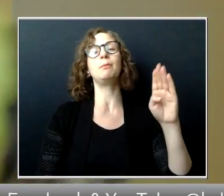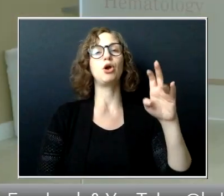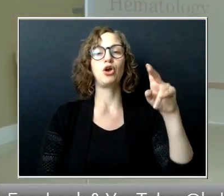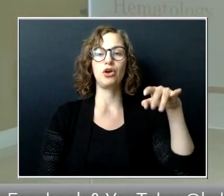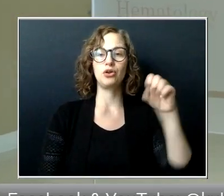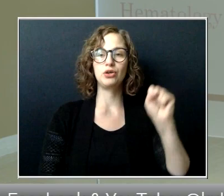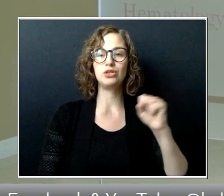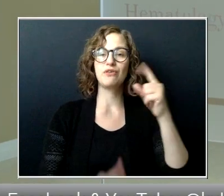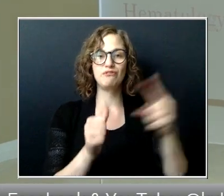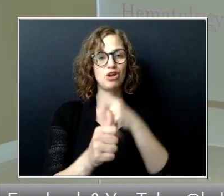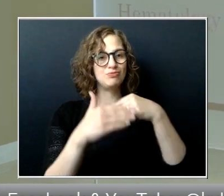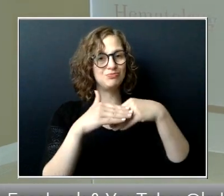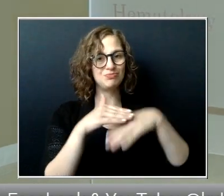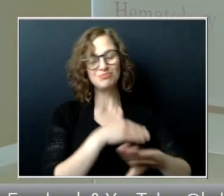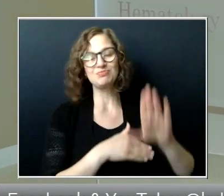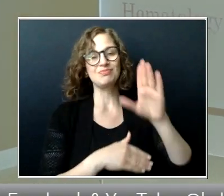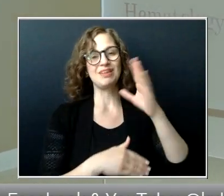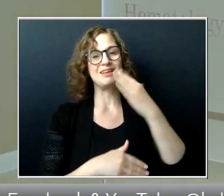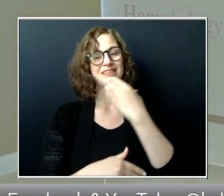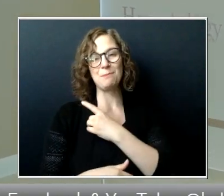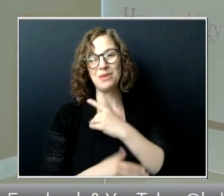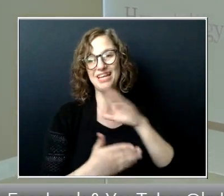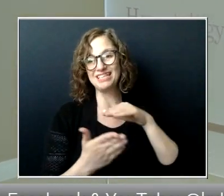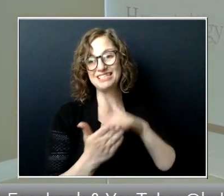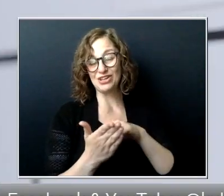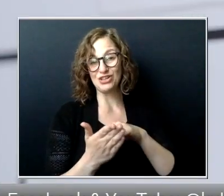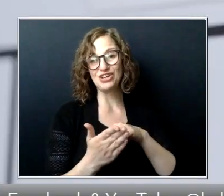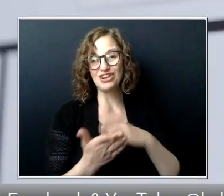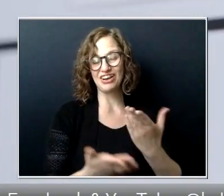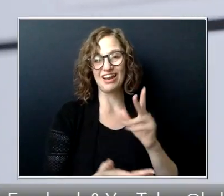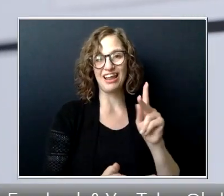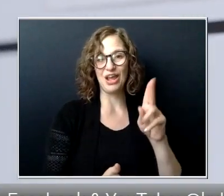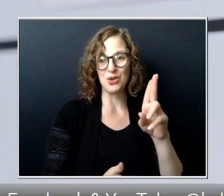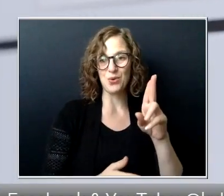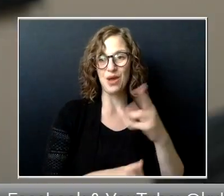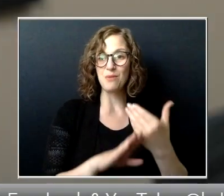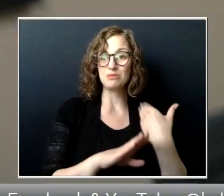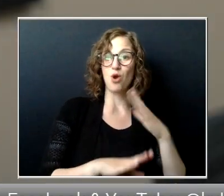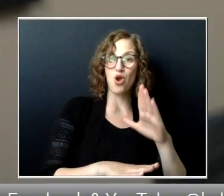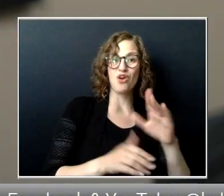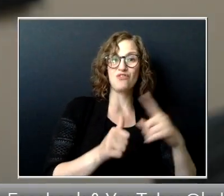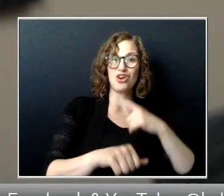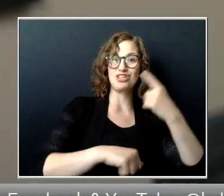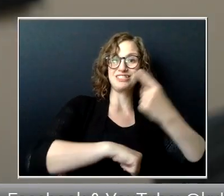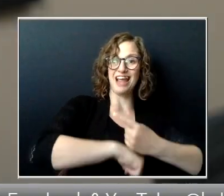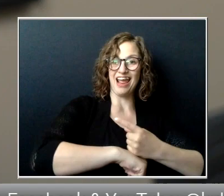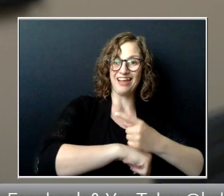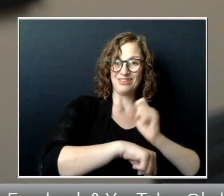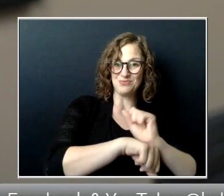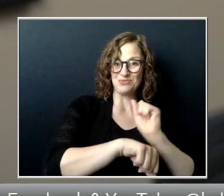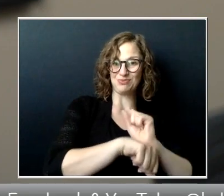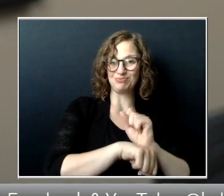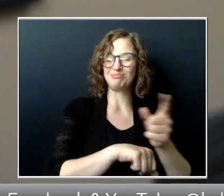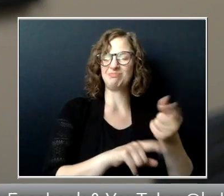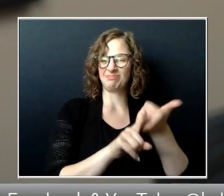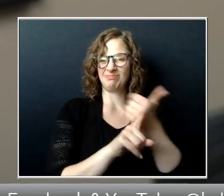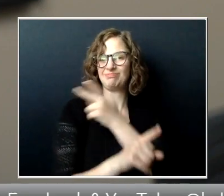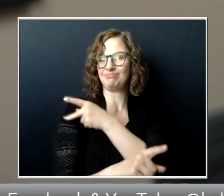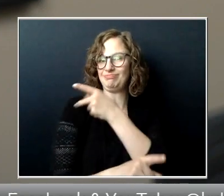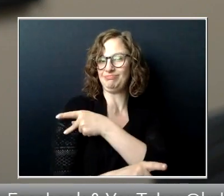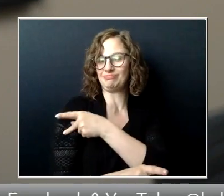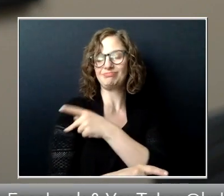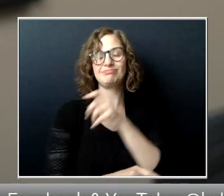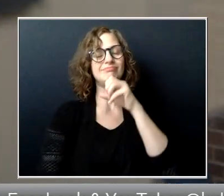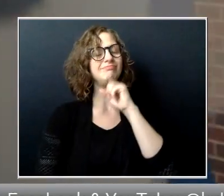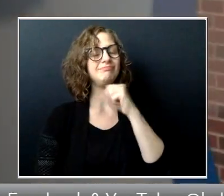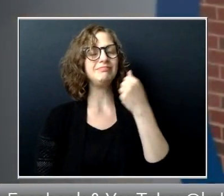System, and it was much earlier than her first day on the job. She was a patient. I was diagnosed when I was 19 years old. It was my first